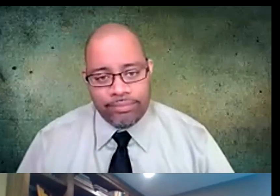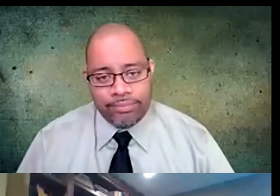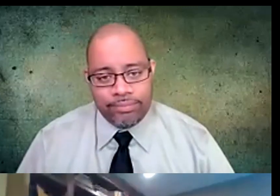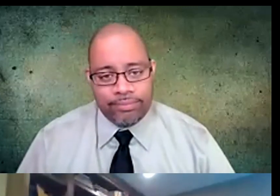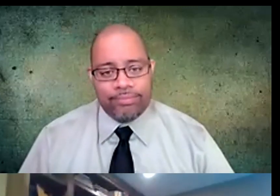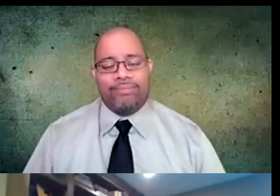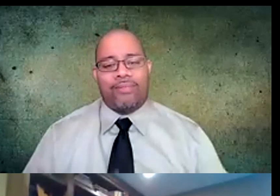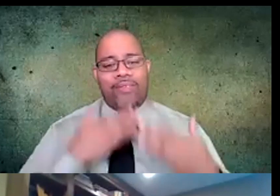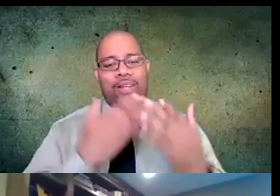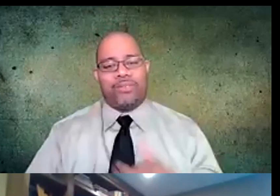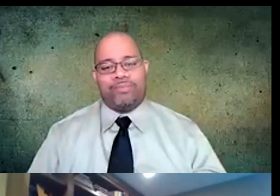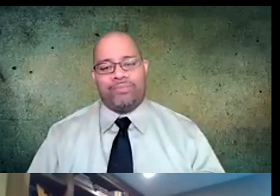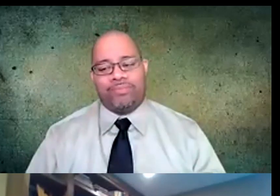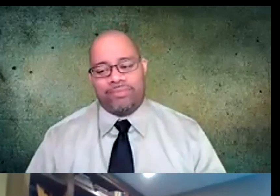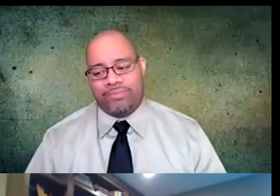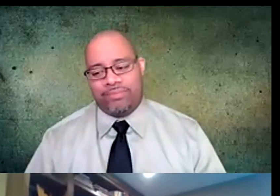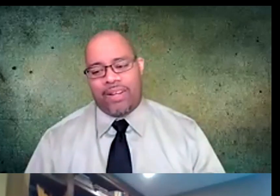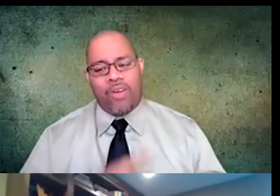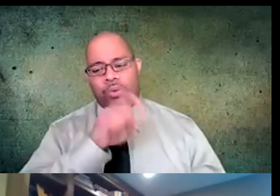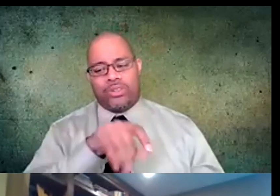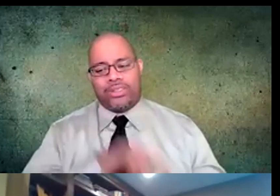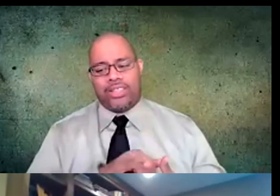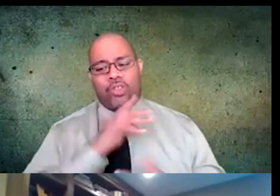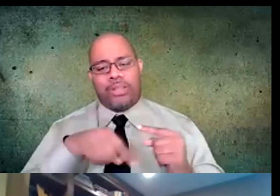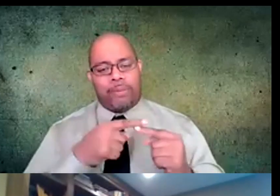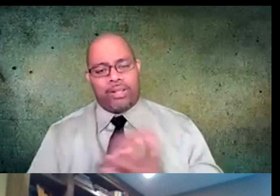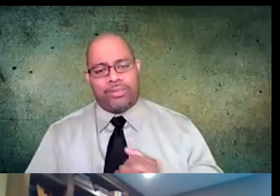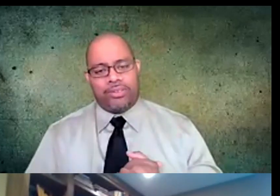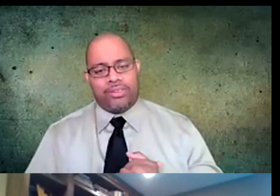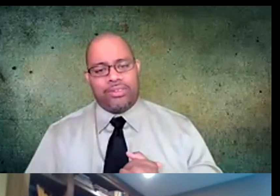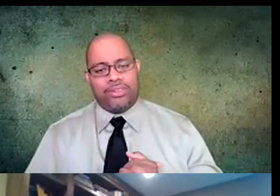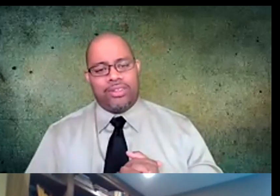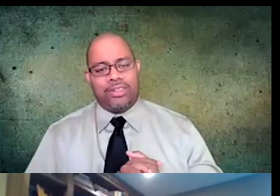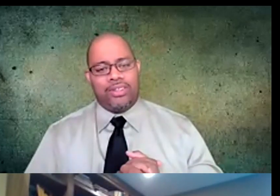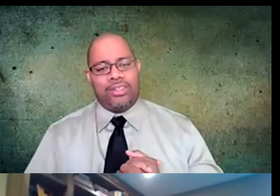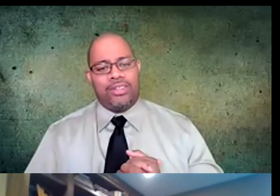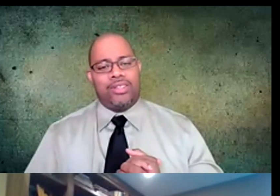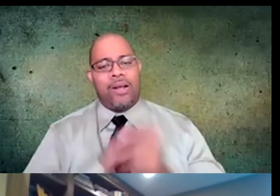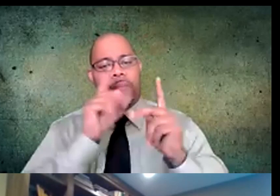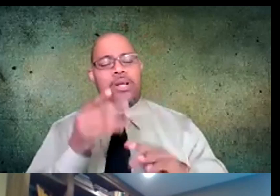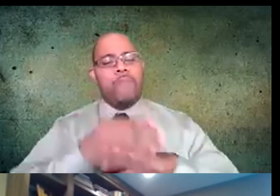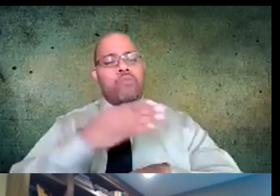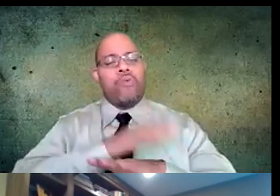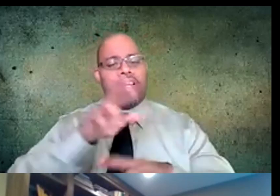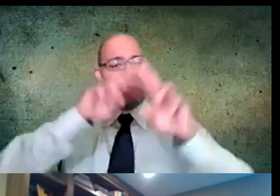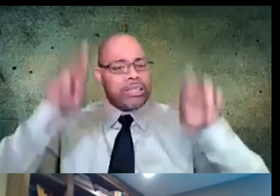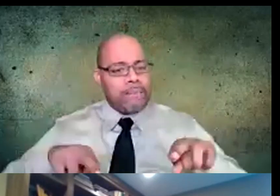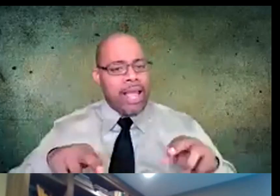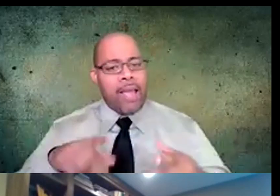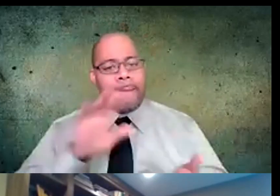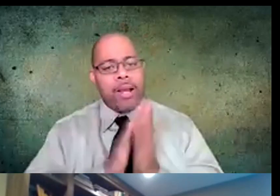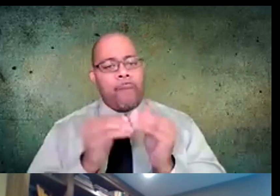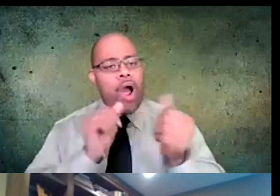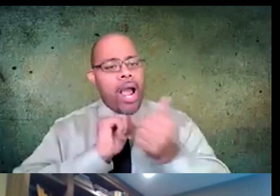Thank you. So I have a question here that talks about how can this person improve their resume, so become more